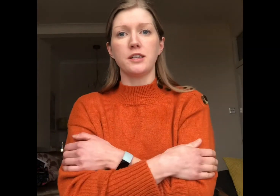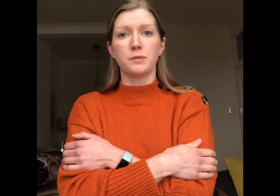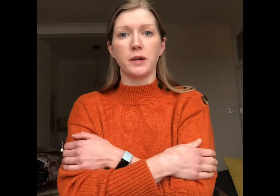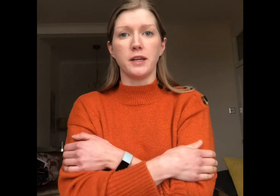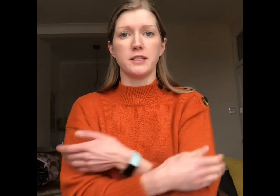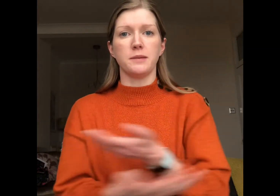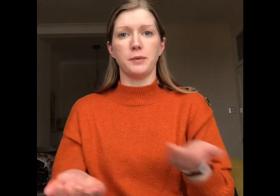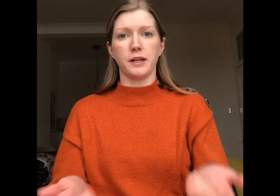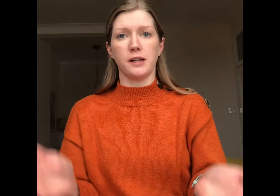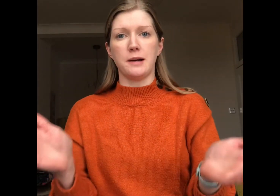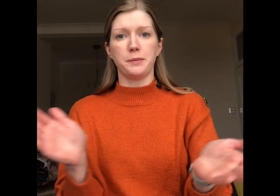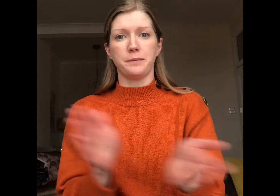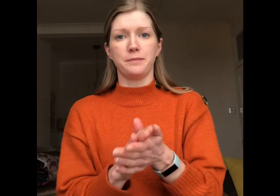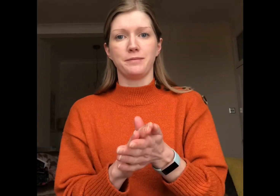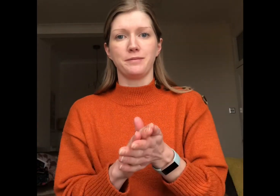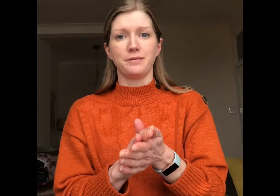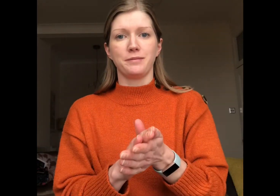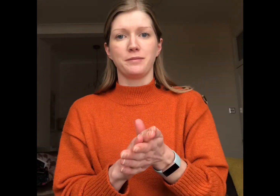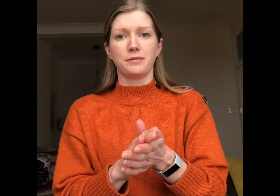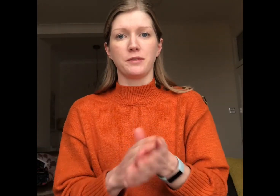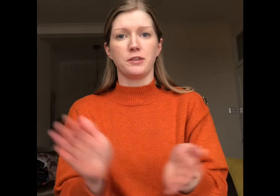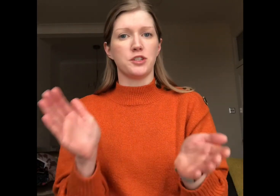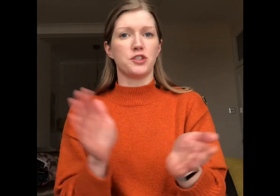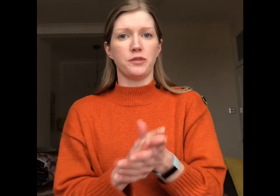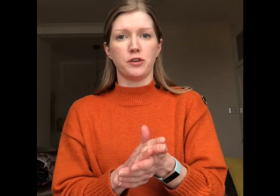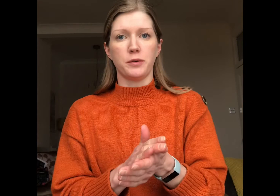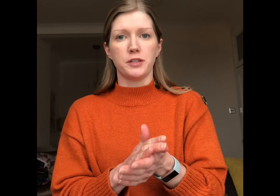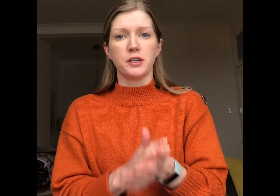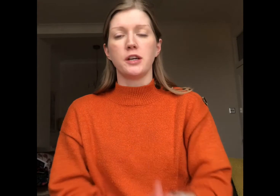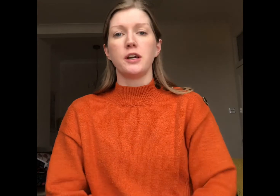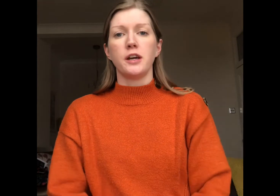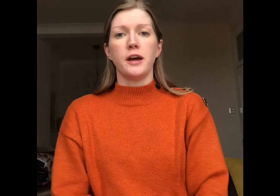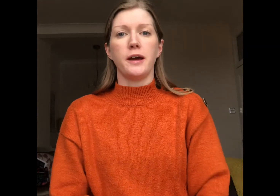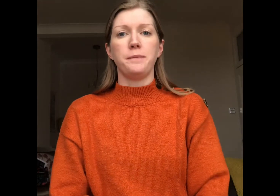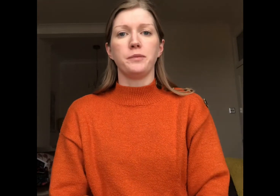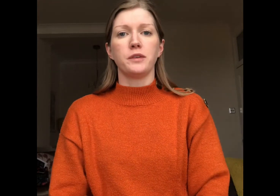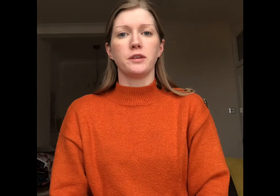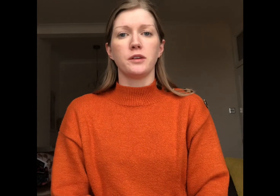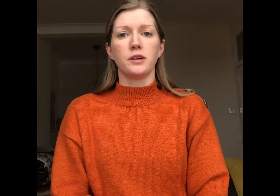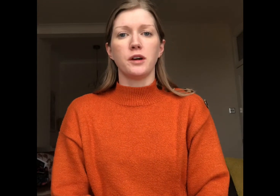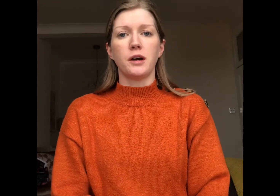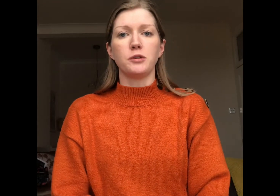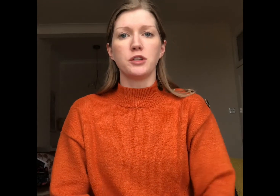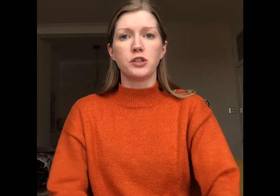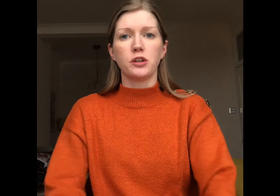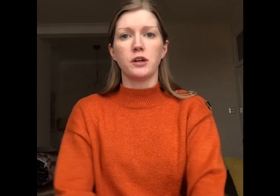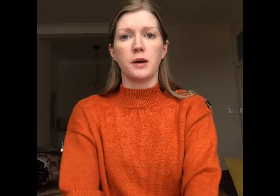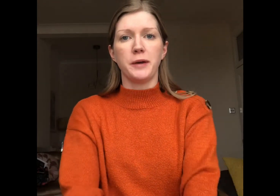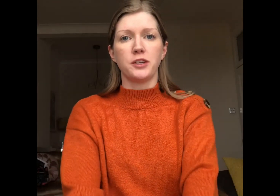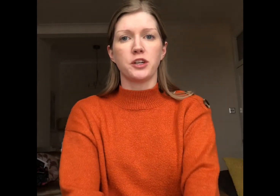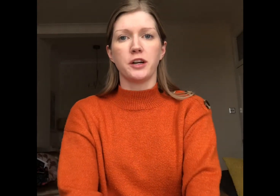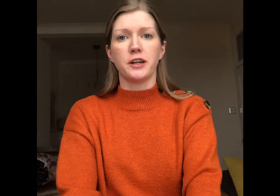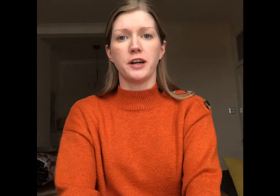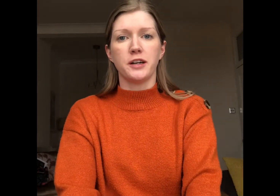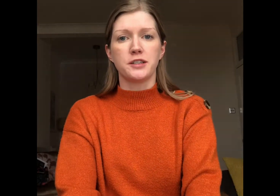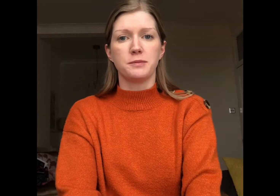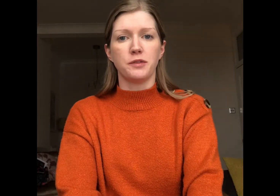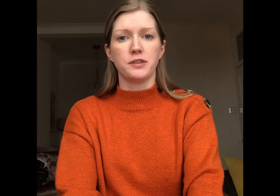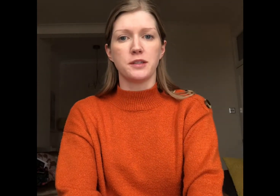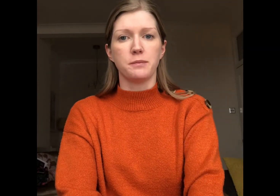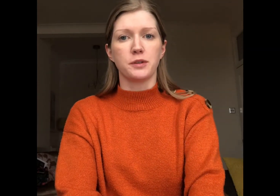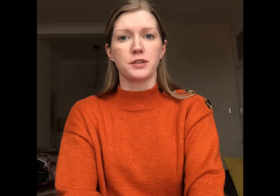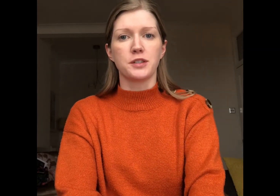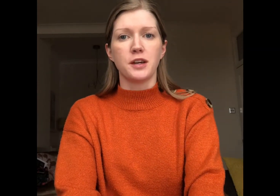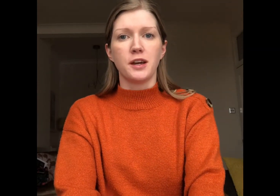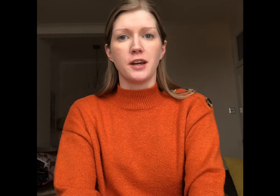And the last one is simply a clap, which is straightforward. I'm going to show you a picture, and it has some